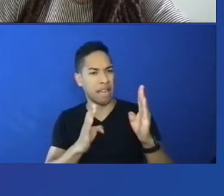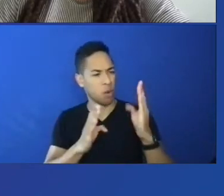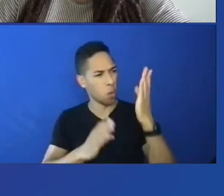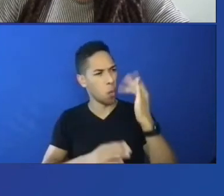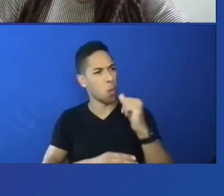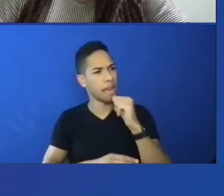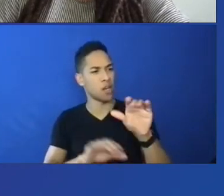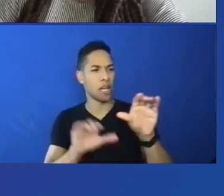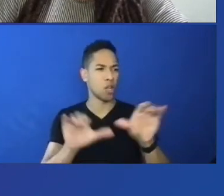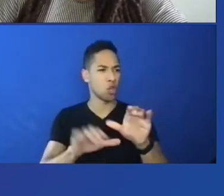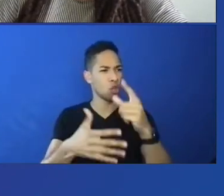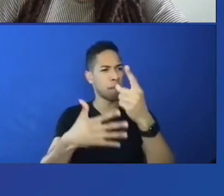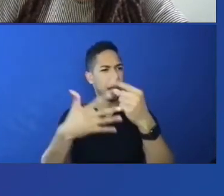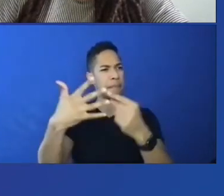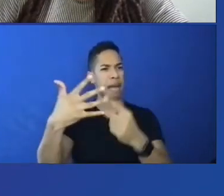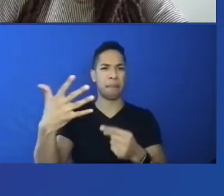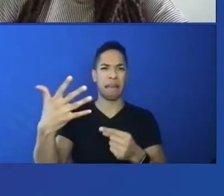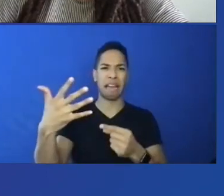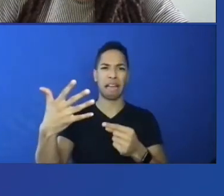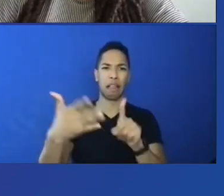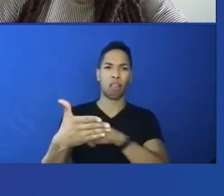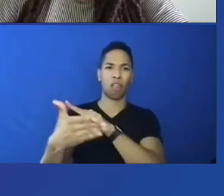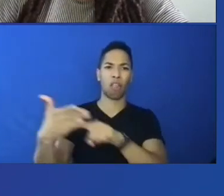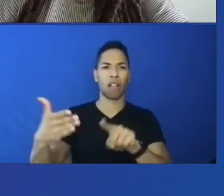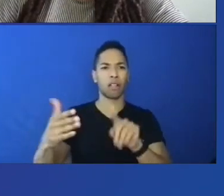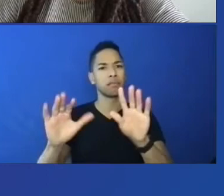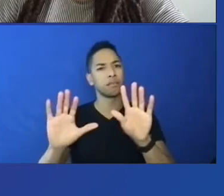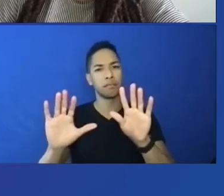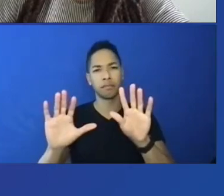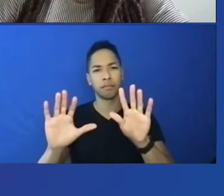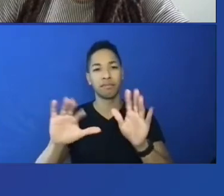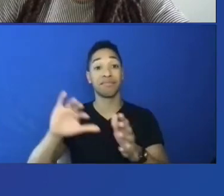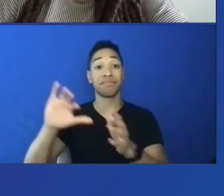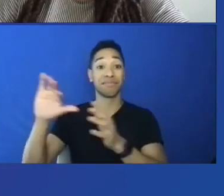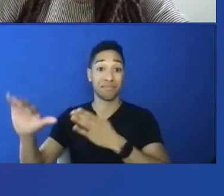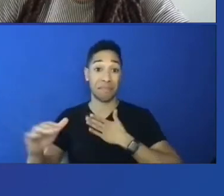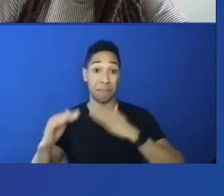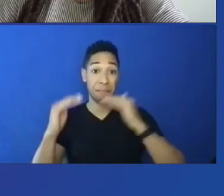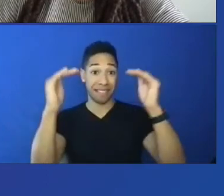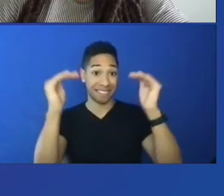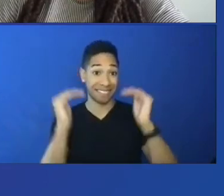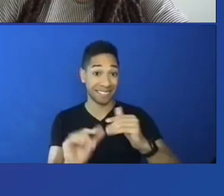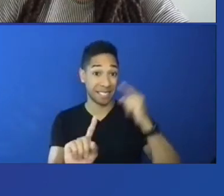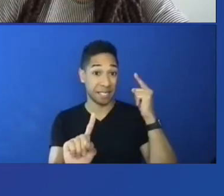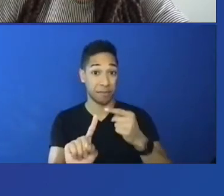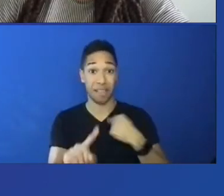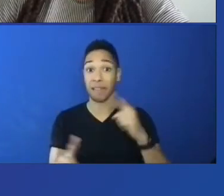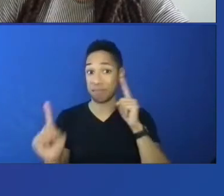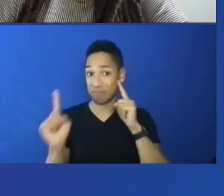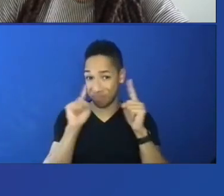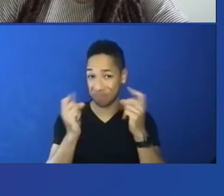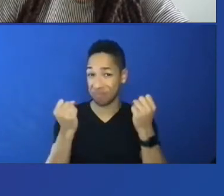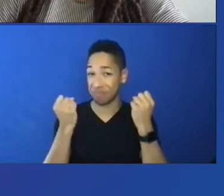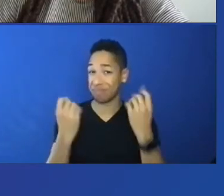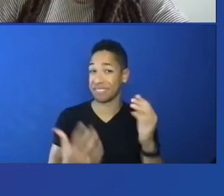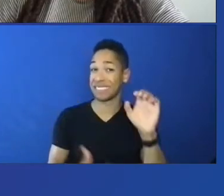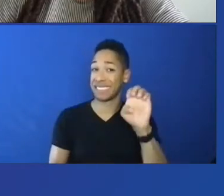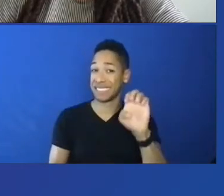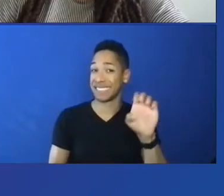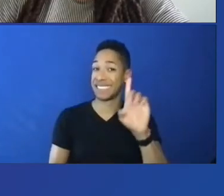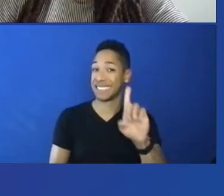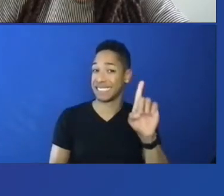doing X, Y, Z? Which leads to my next point, which I hear from so many of the EDs, which is this sort of